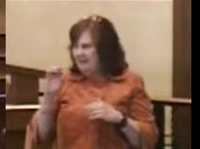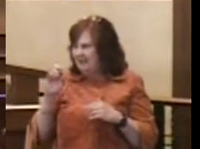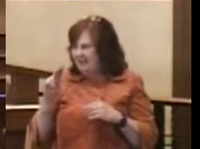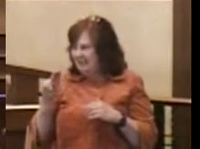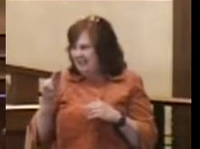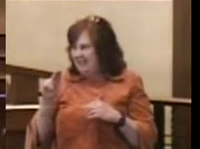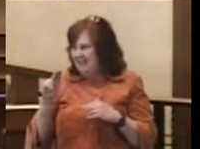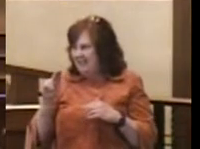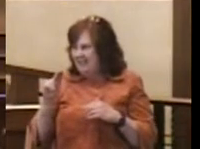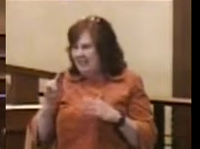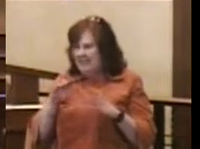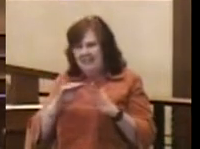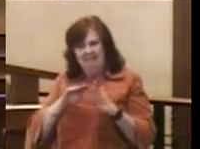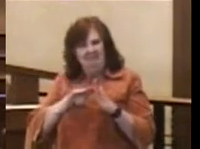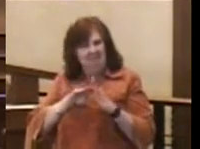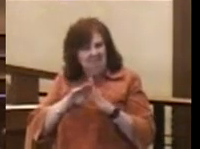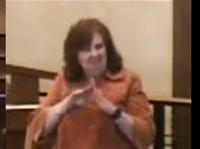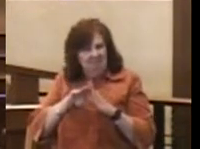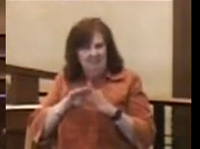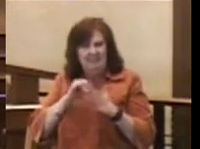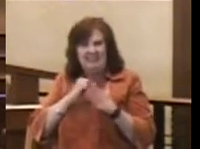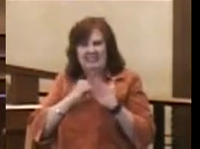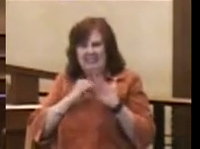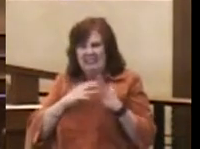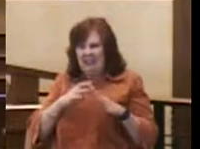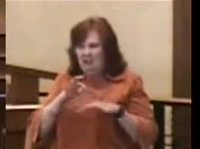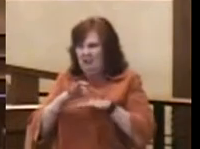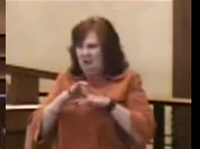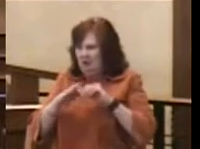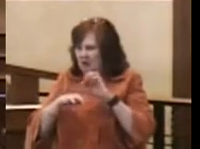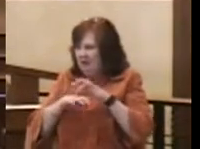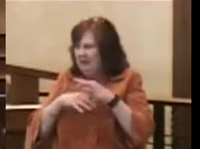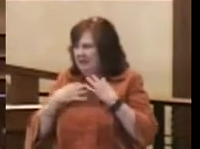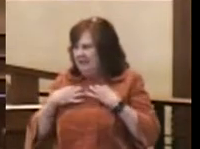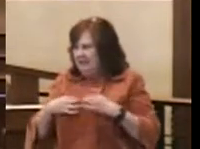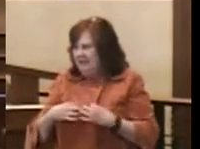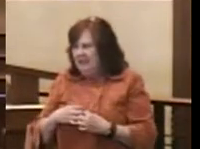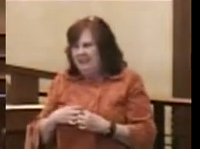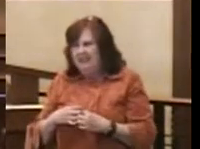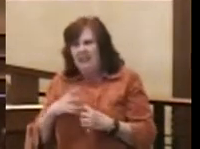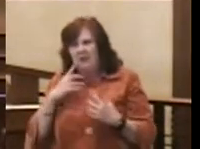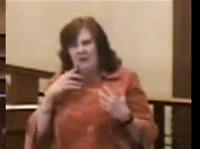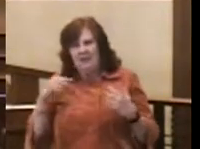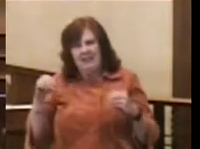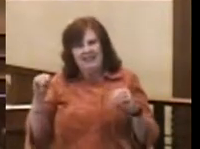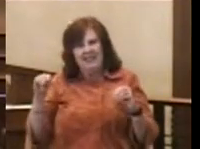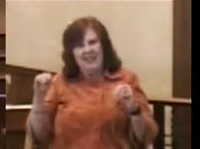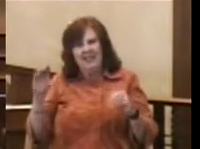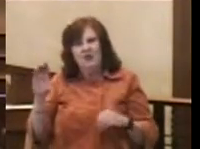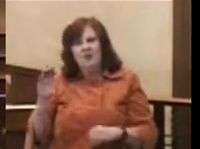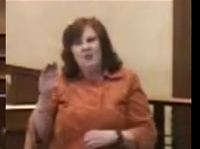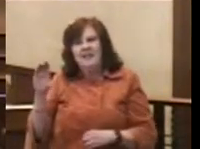Madonna was very popular. The jewelry designer was marketing a line of crosses being promoted